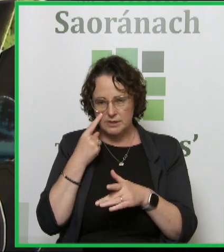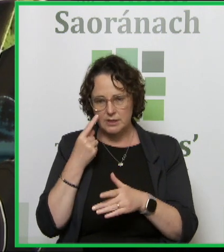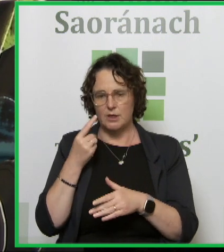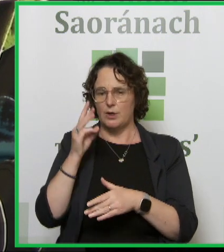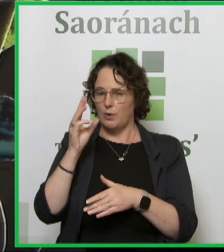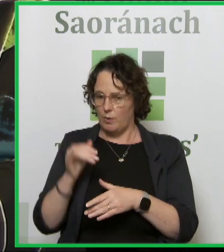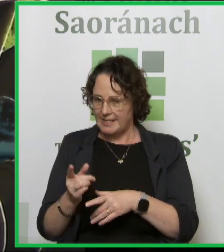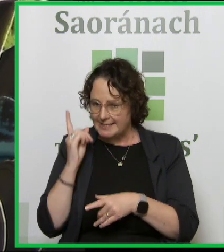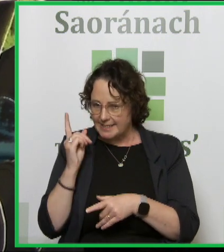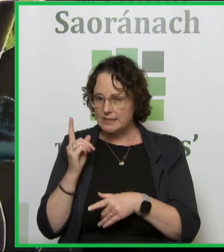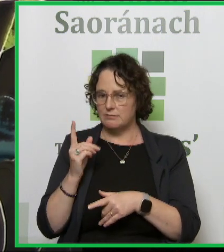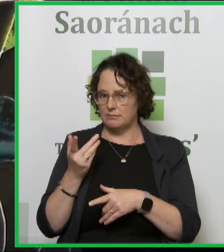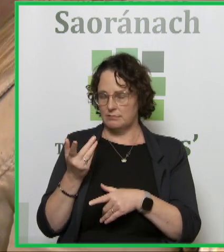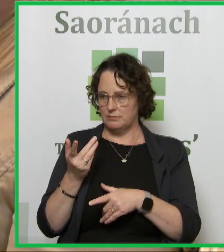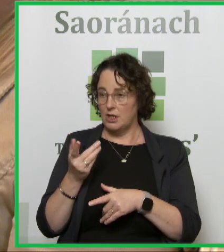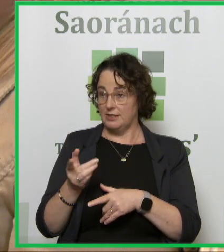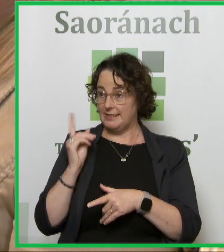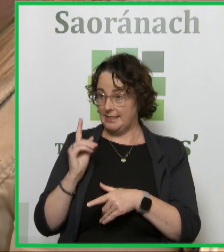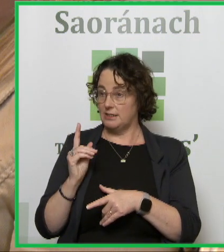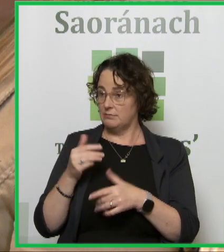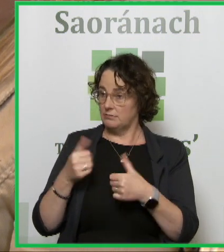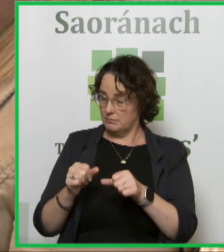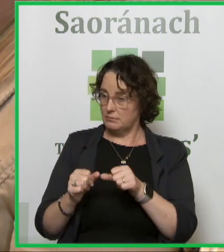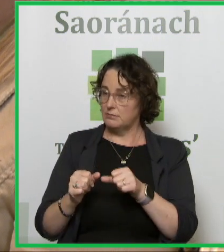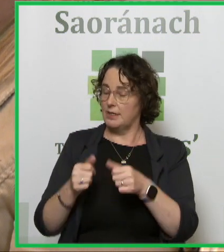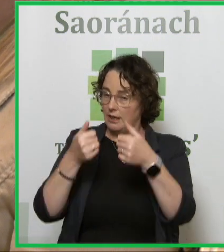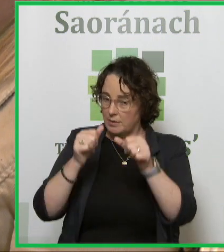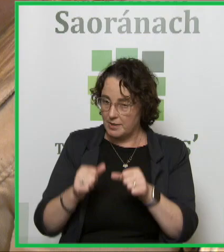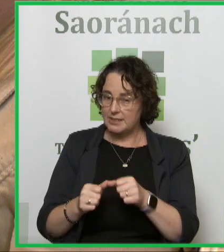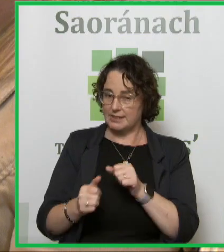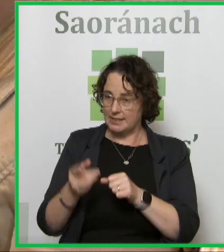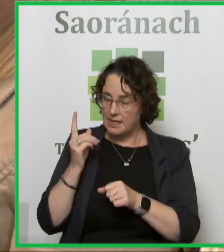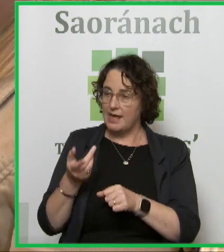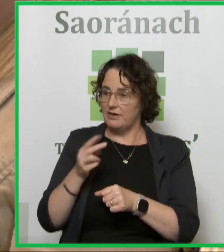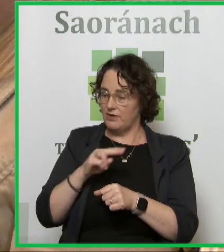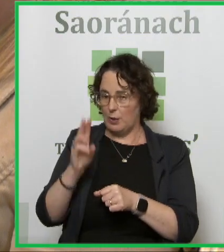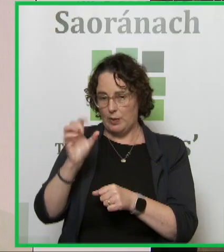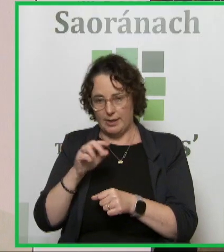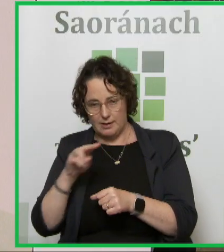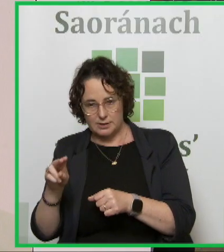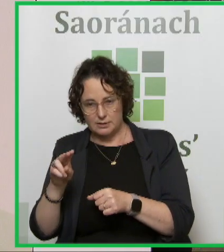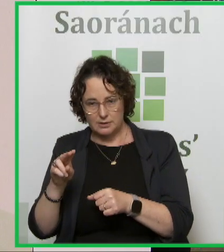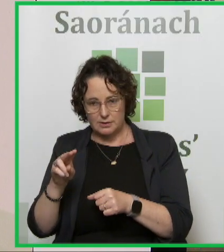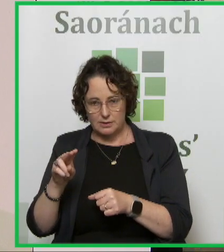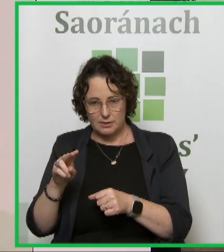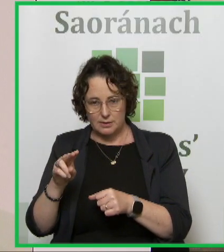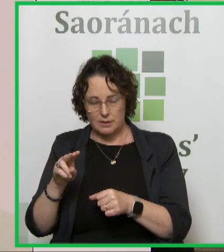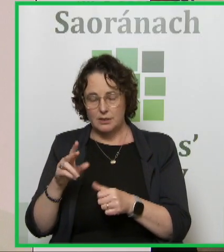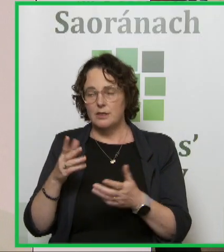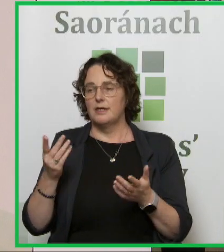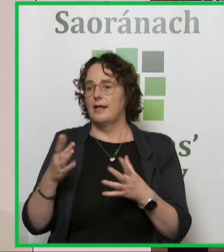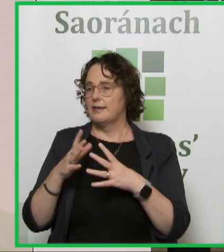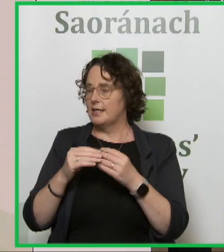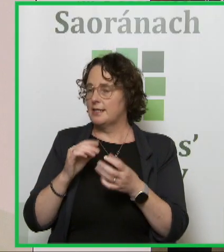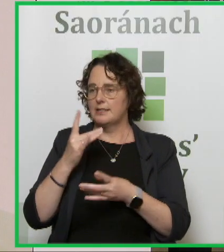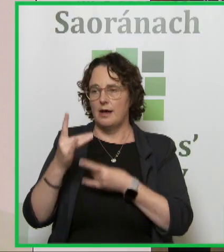delivered, or more importantly, why it wasn't. If it wasn't, what's going to be done to change it? Things happen all the time that